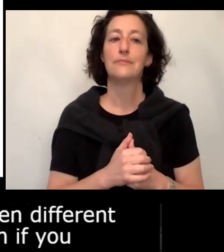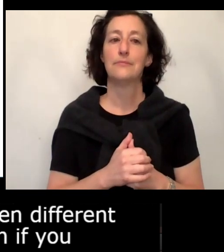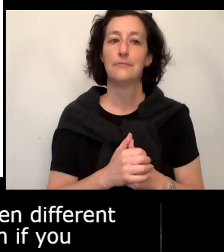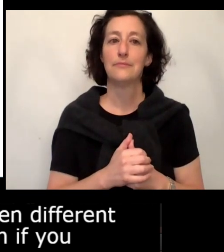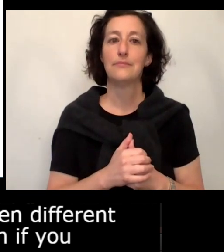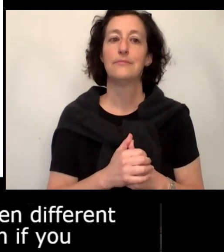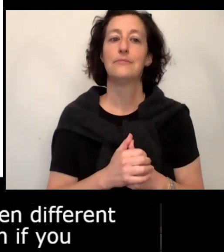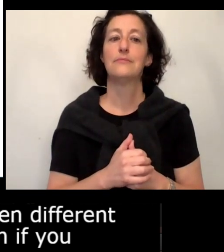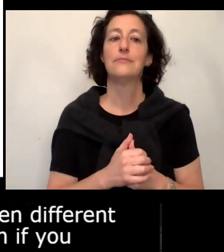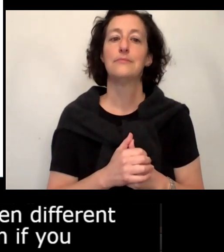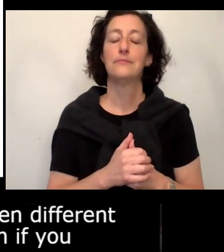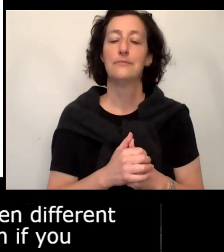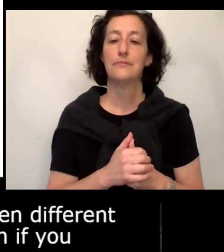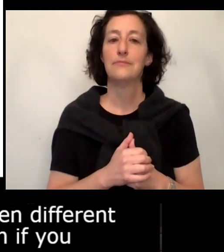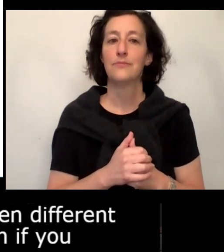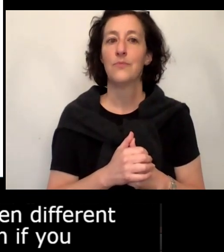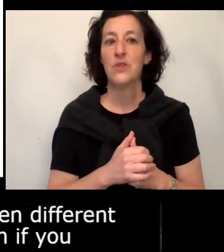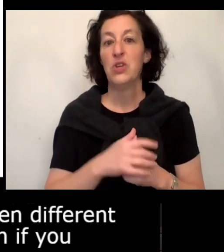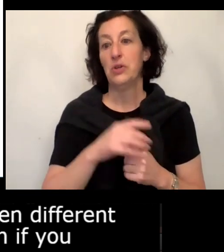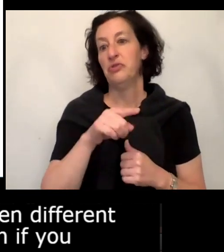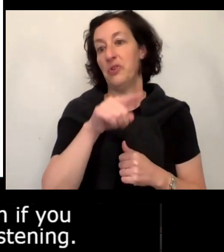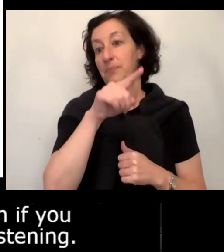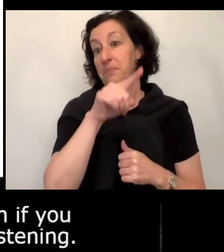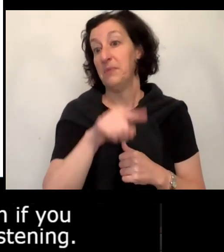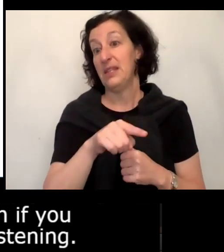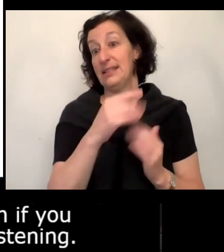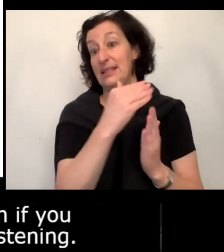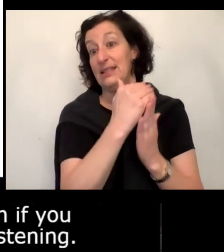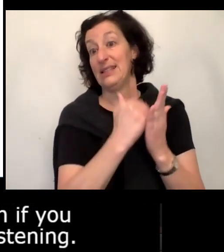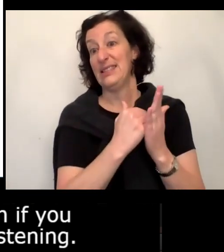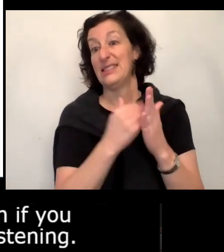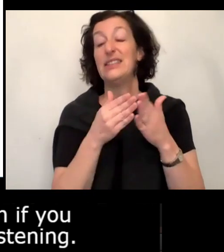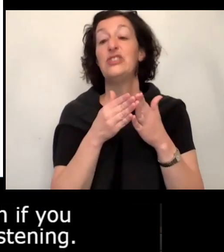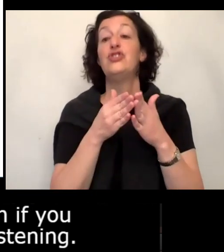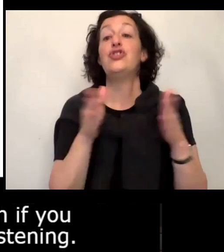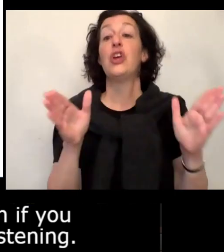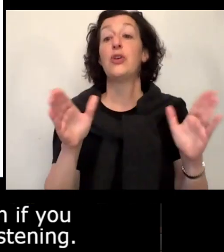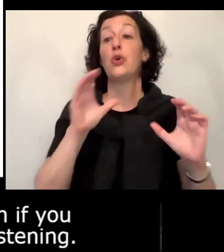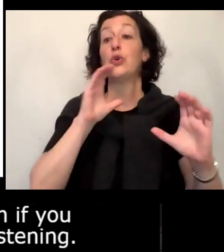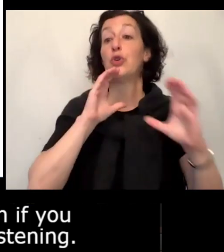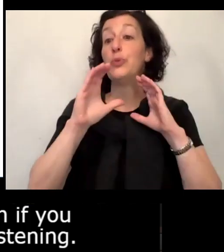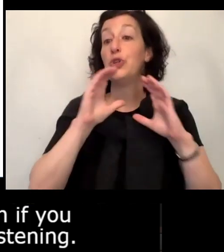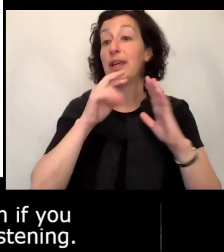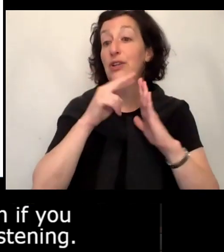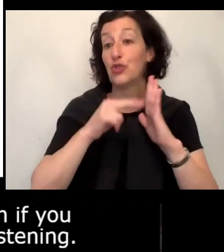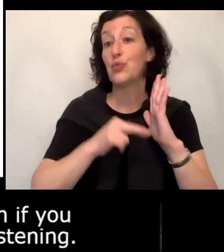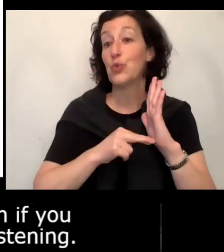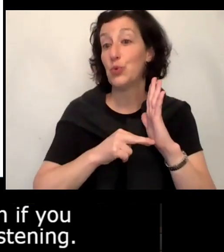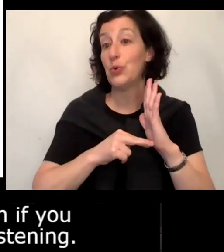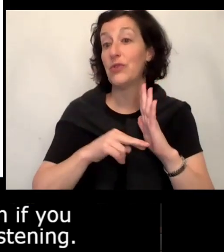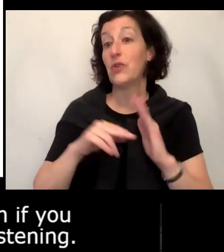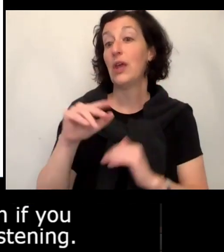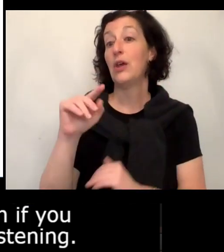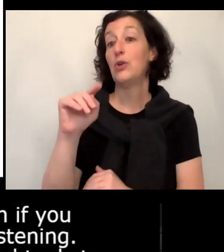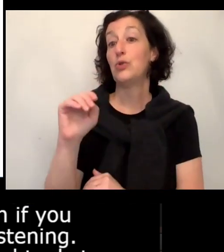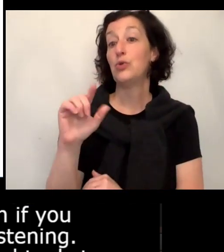So those are some overall communications rules and tools to keep in